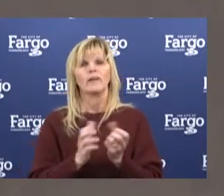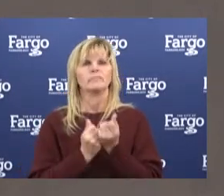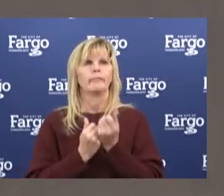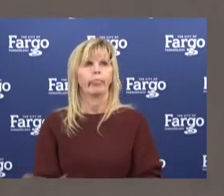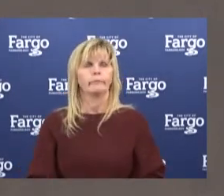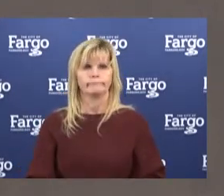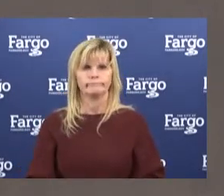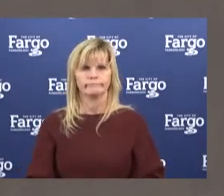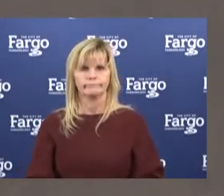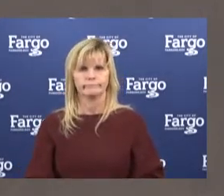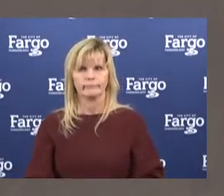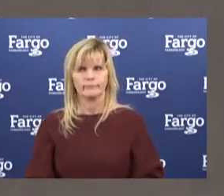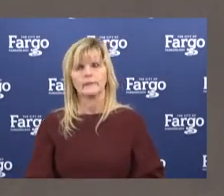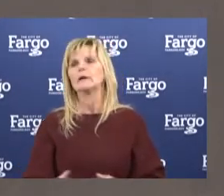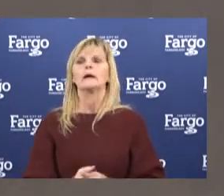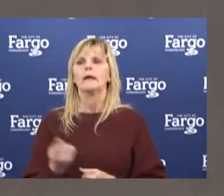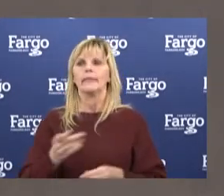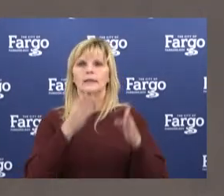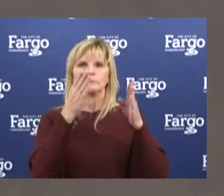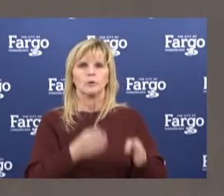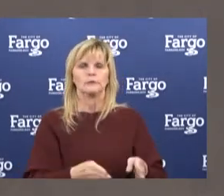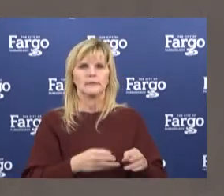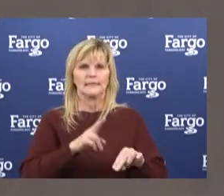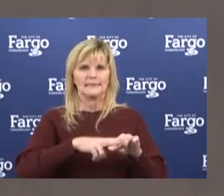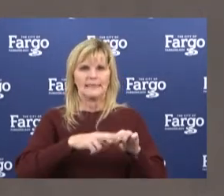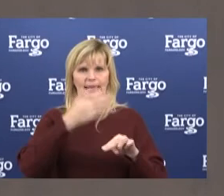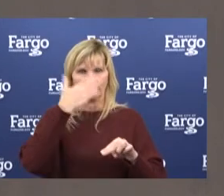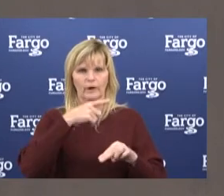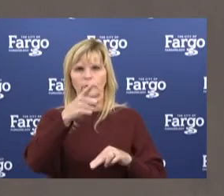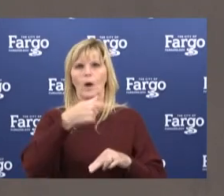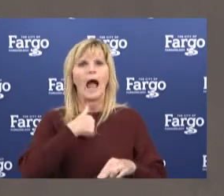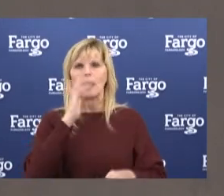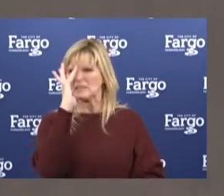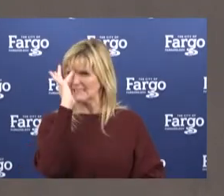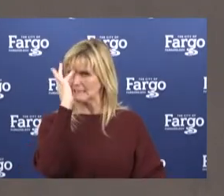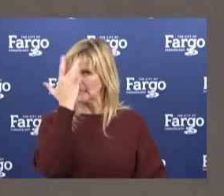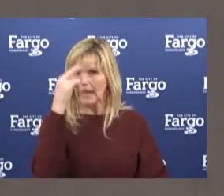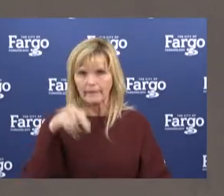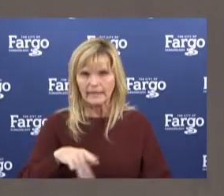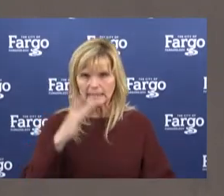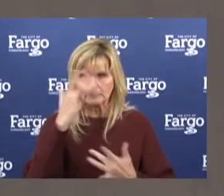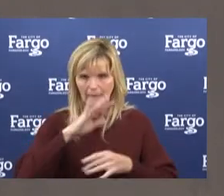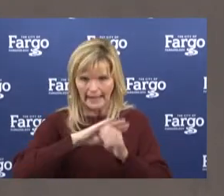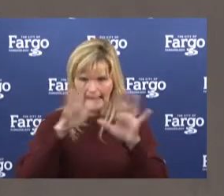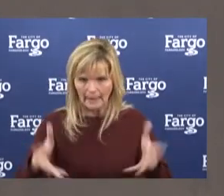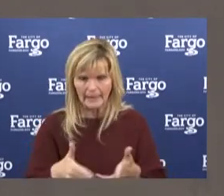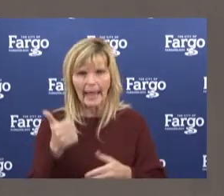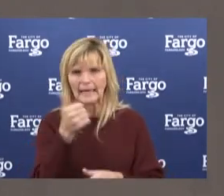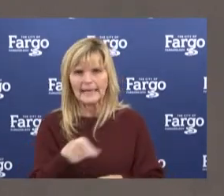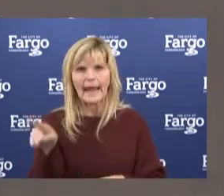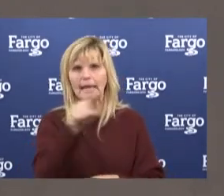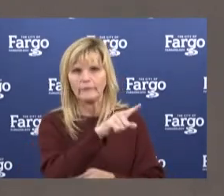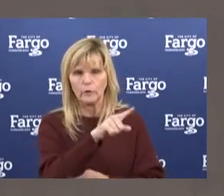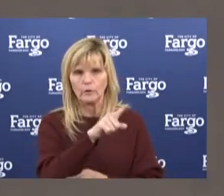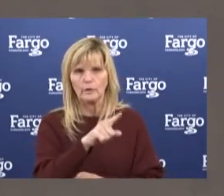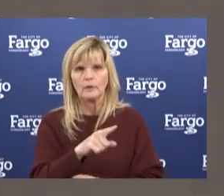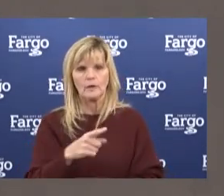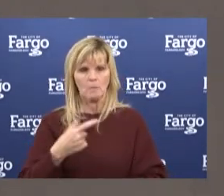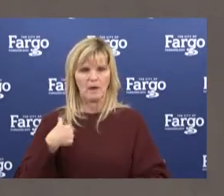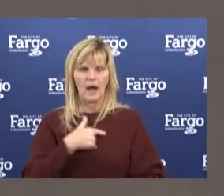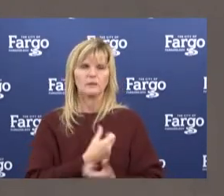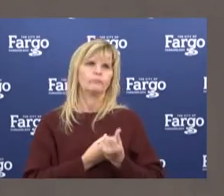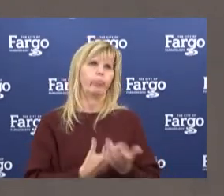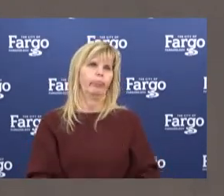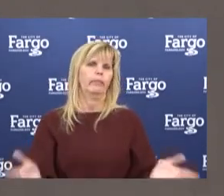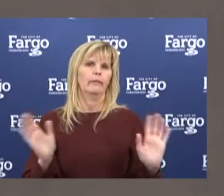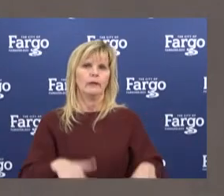Believe me, this person sitting here in front of you is as sick of this pandemic as anything. But us being tired of it is